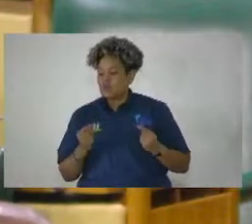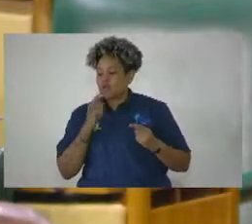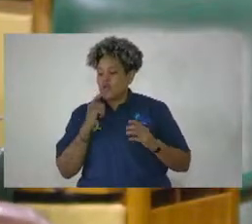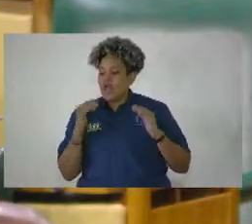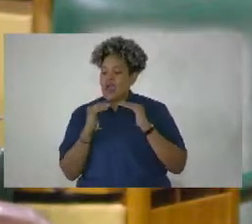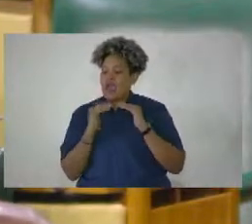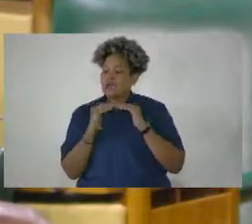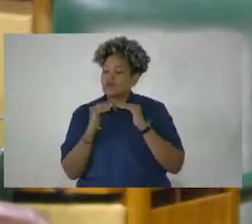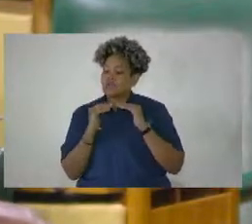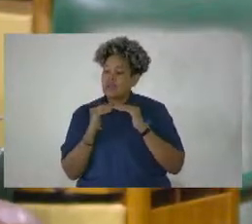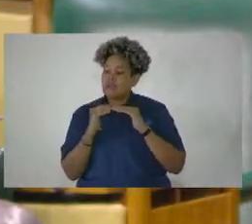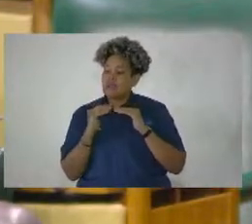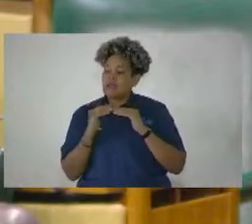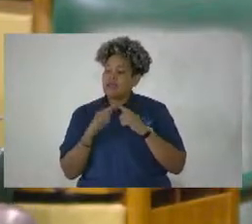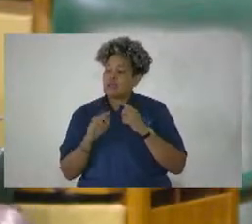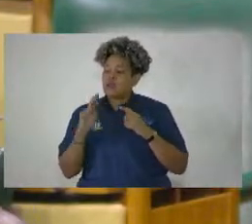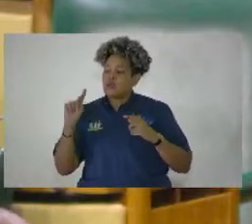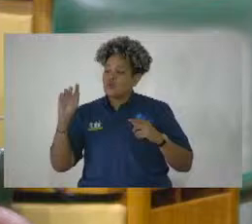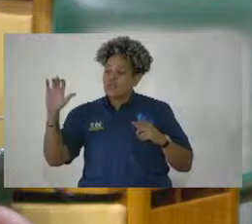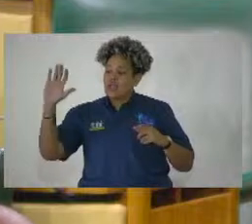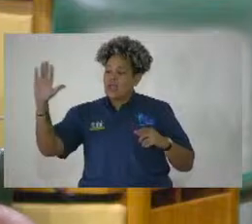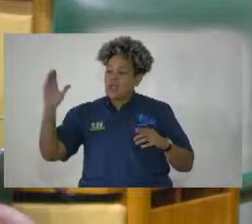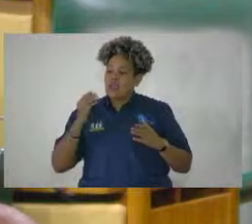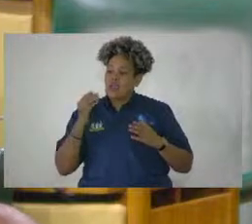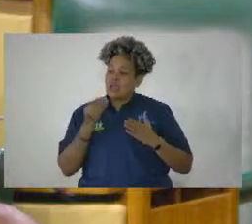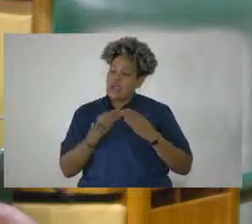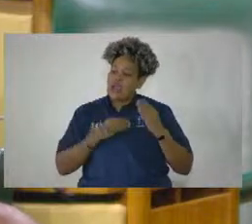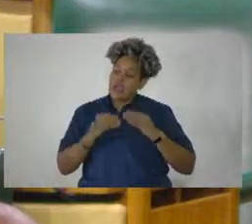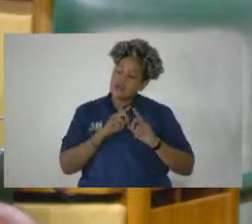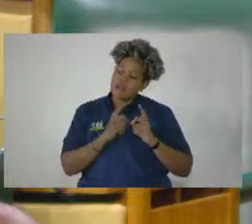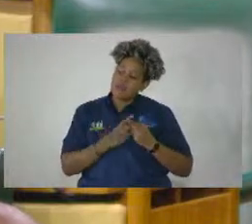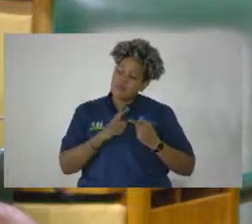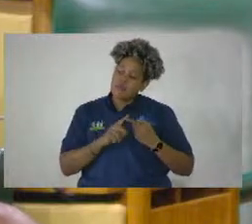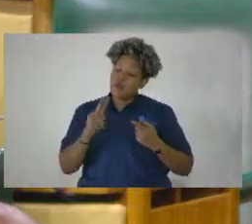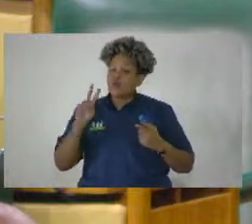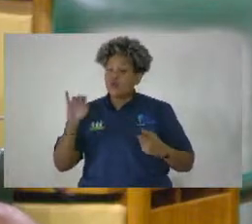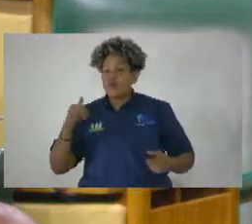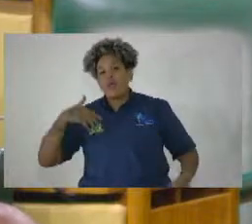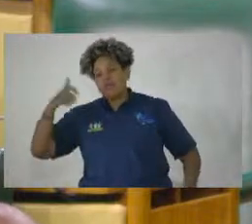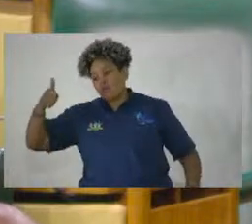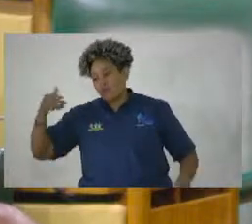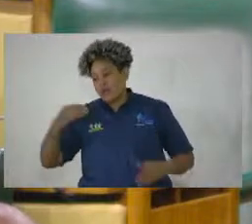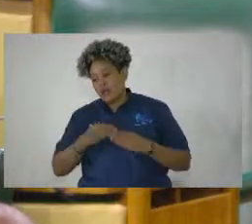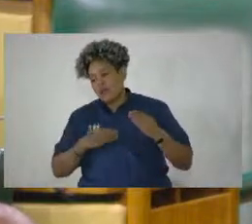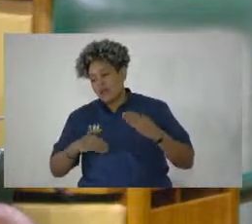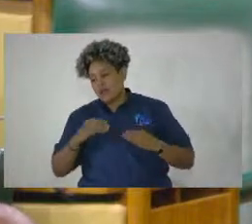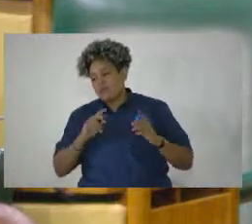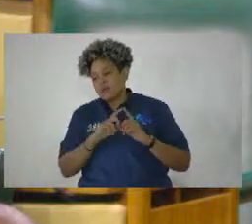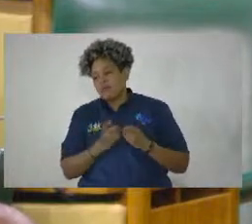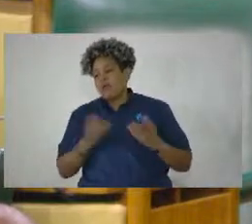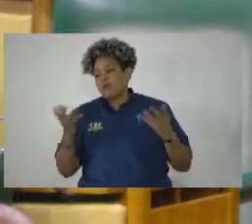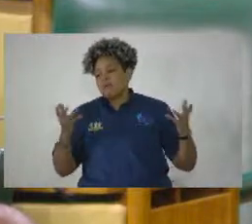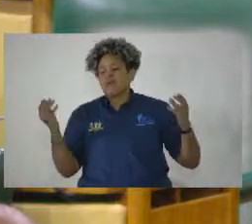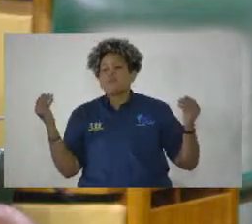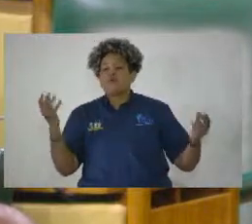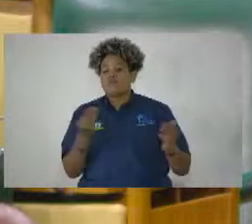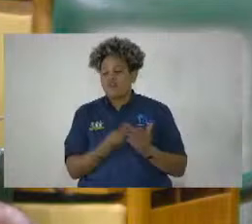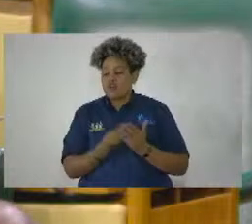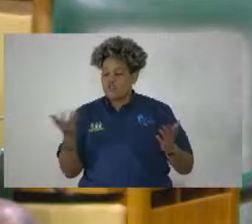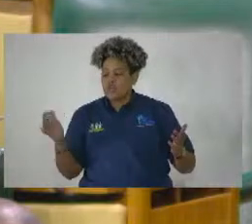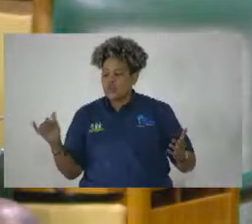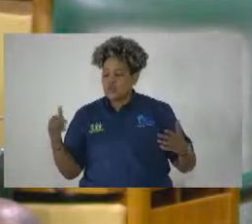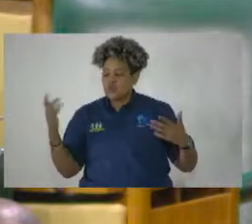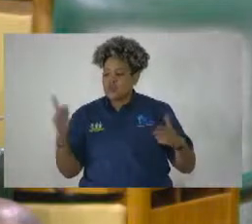equitably. UTEC has an economics department, we provide funding there. UE has an economics department, we provide funding there as